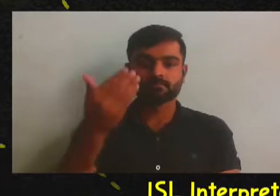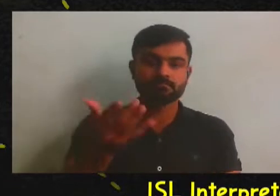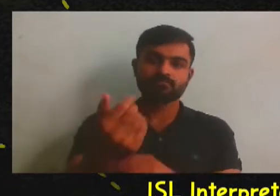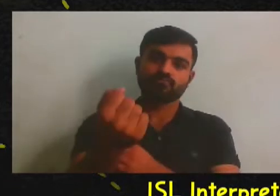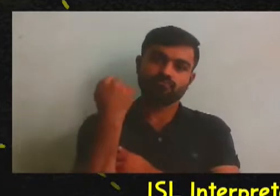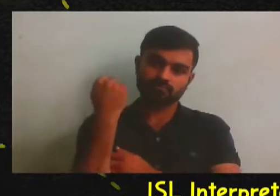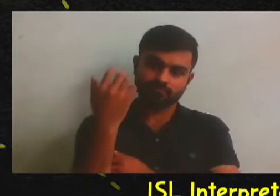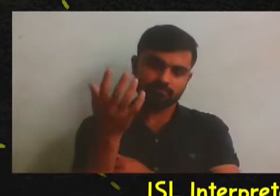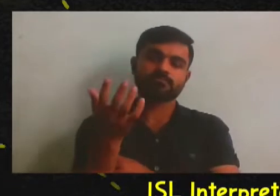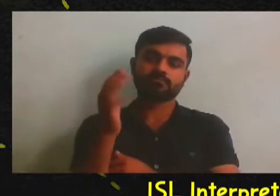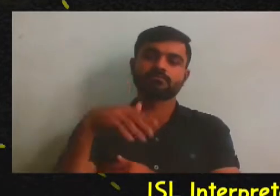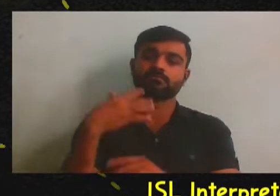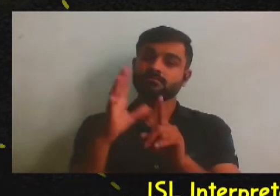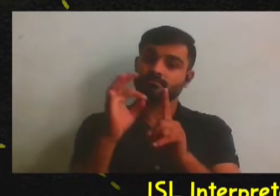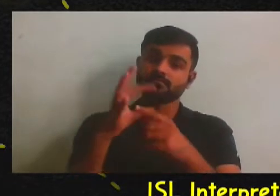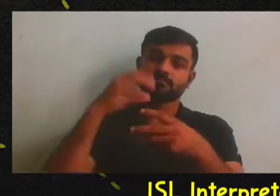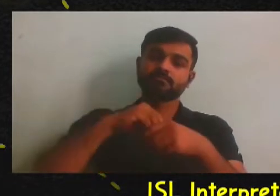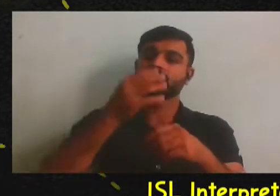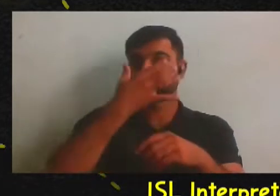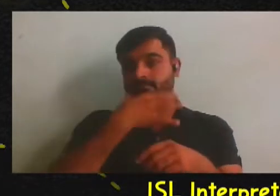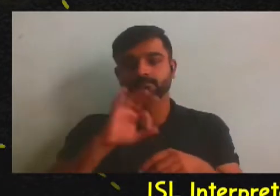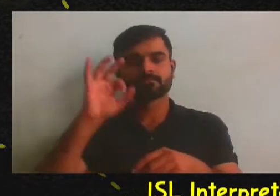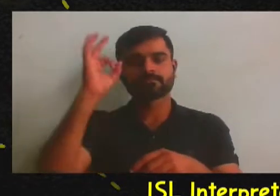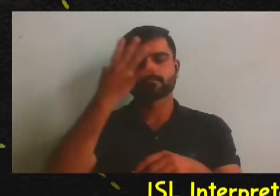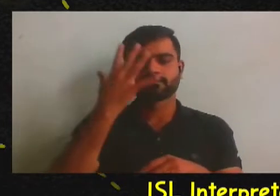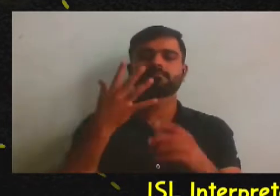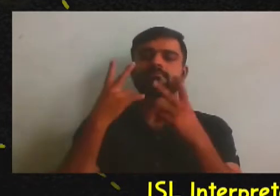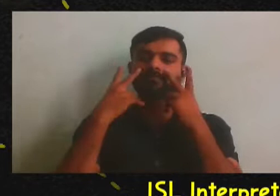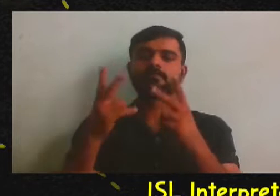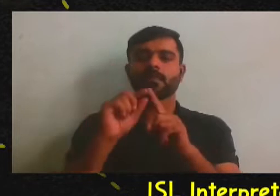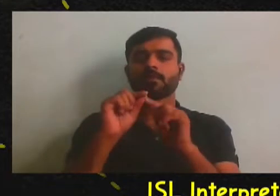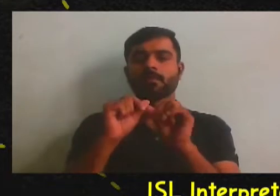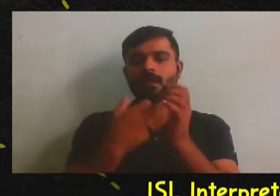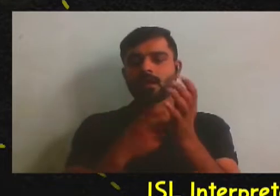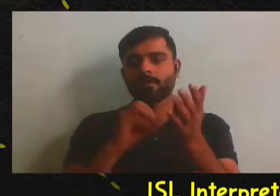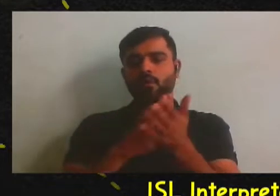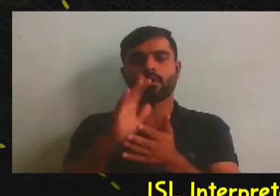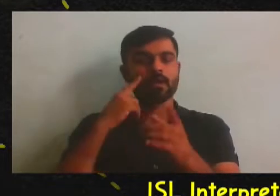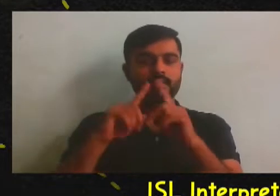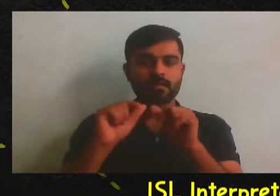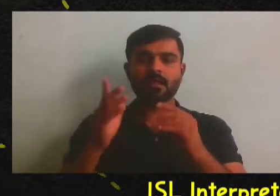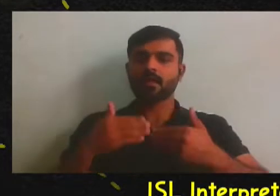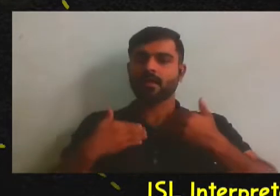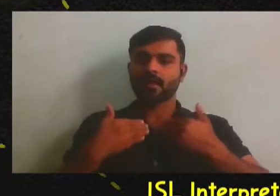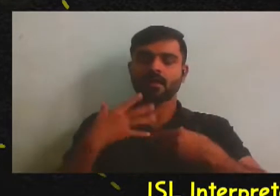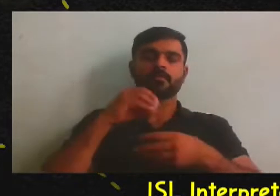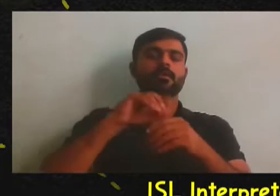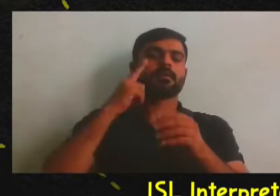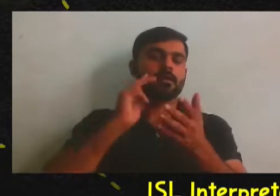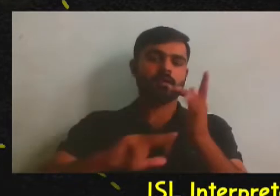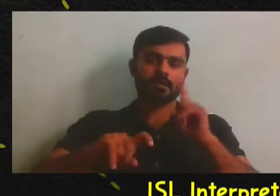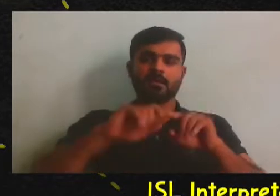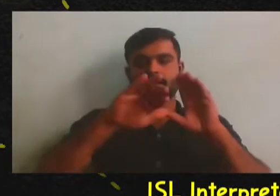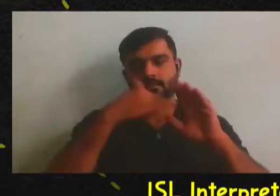strong. And we do have a lovely film that was in fact made by Paronita that we'll be happy to share the link with, which will give a little